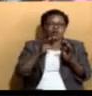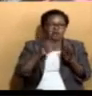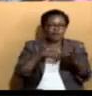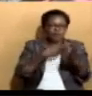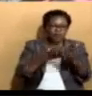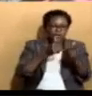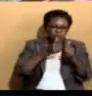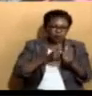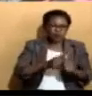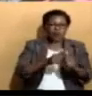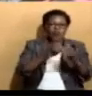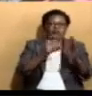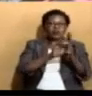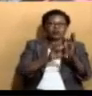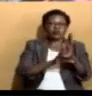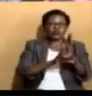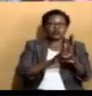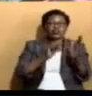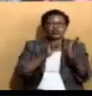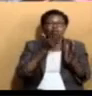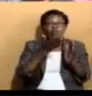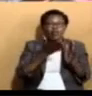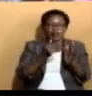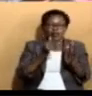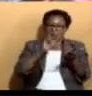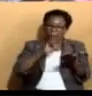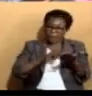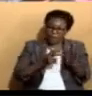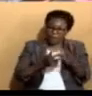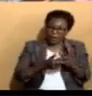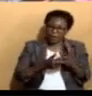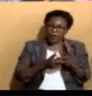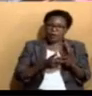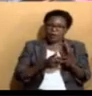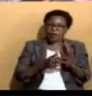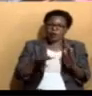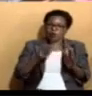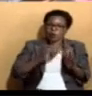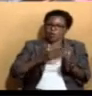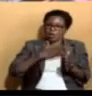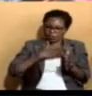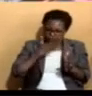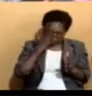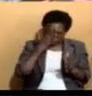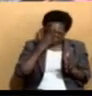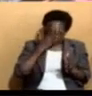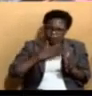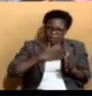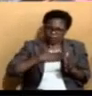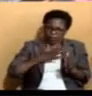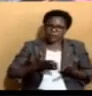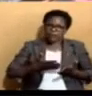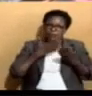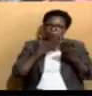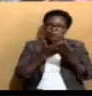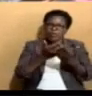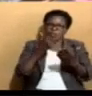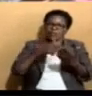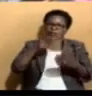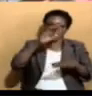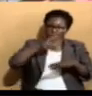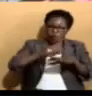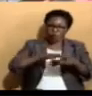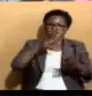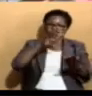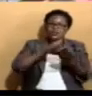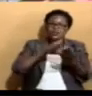unconstitutionality is not retroactive. It is therefore our submission that that is a logical position that